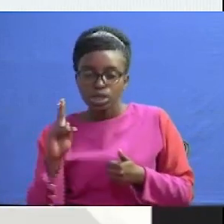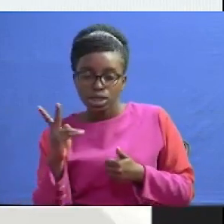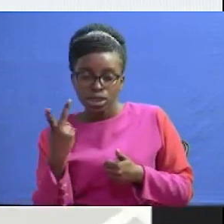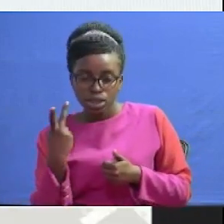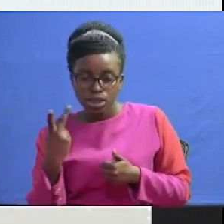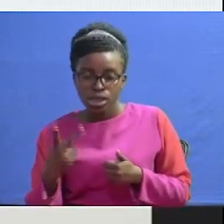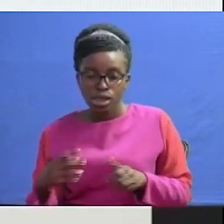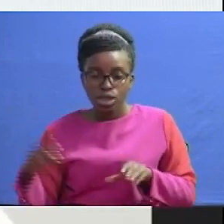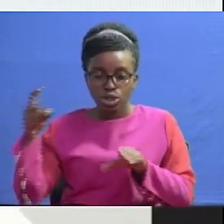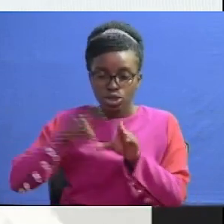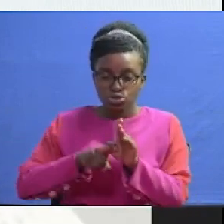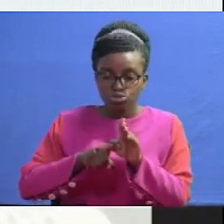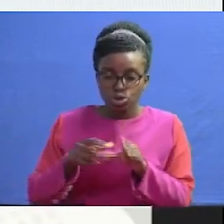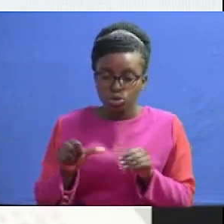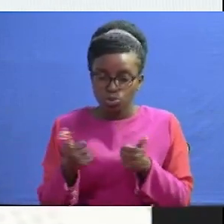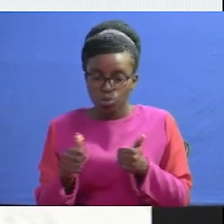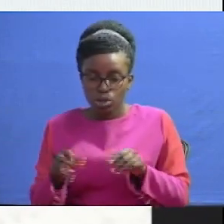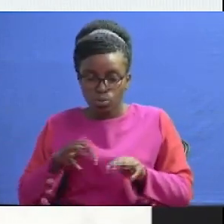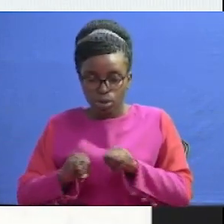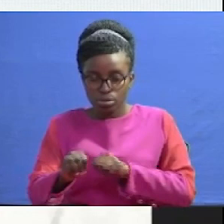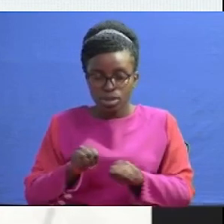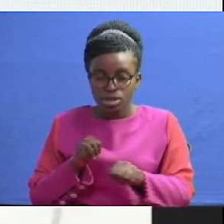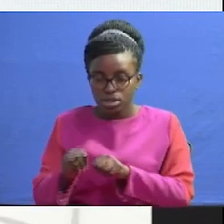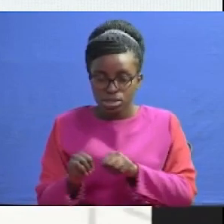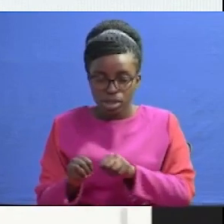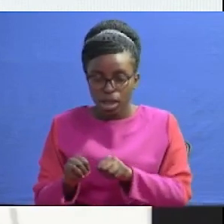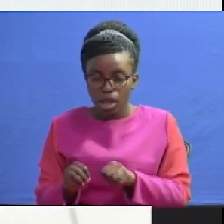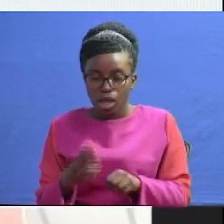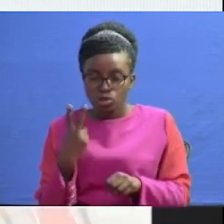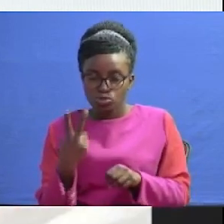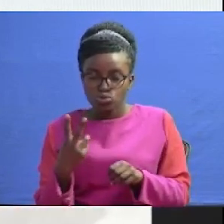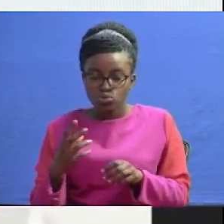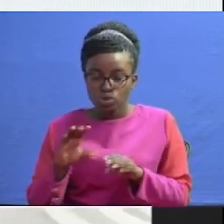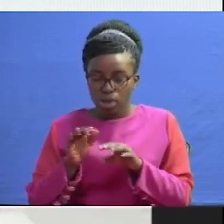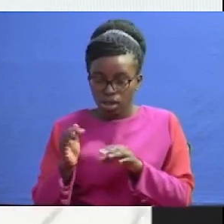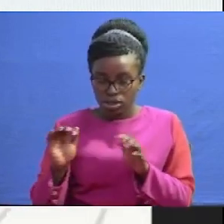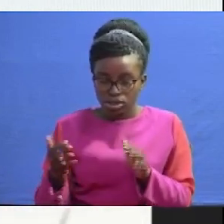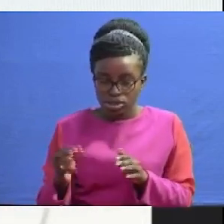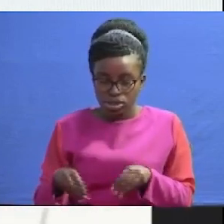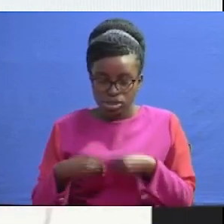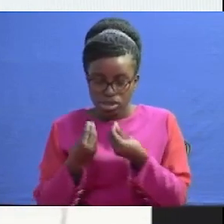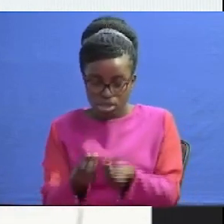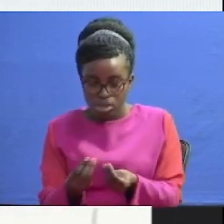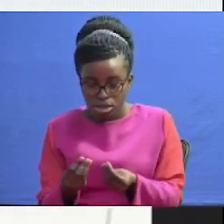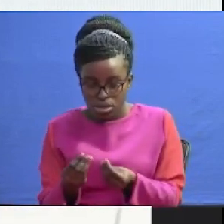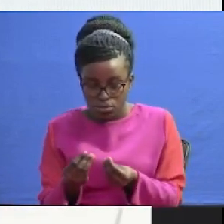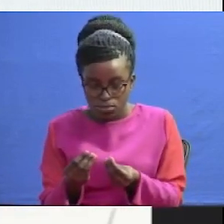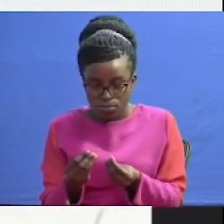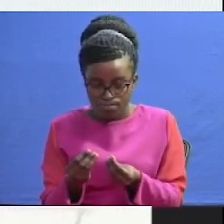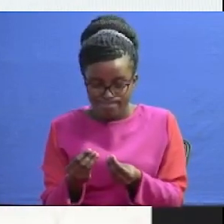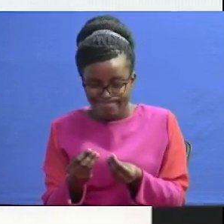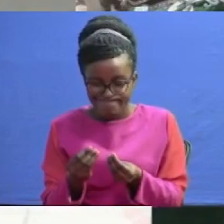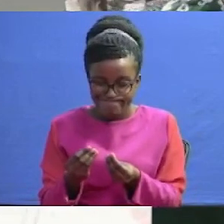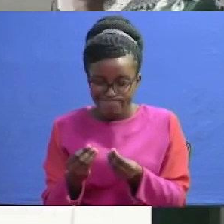Ministerial Commission enjoins our two countries to pursue cooperation initiatives in